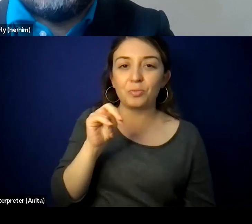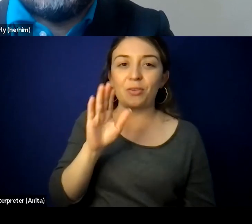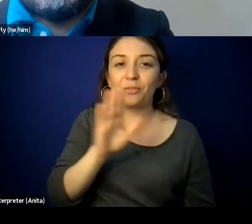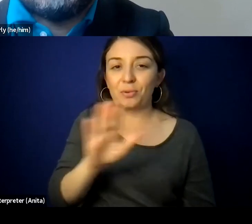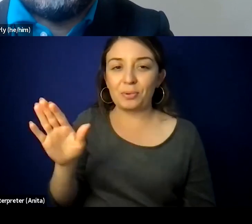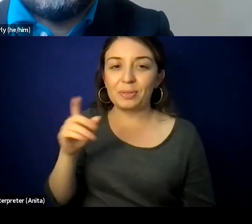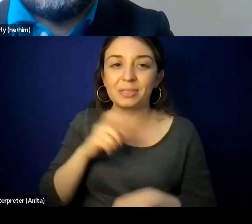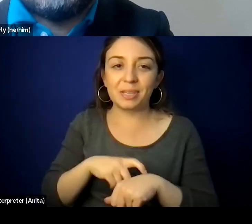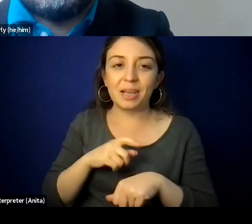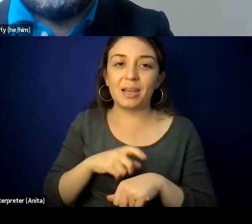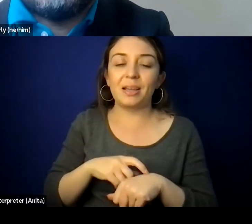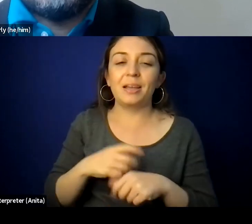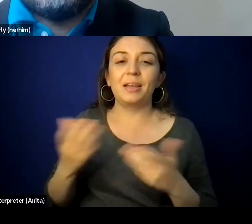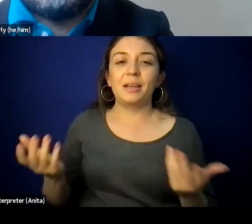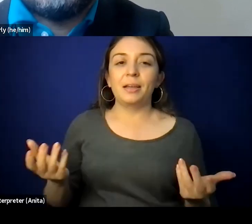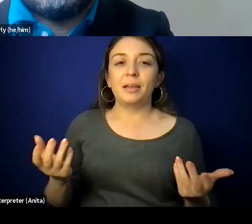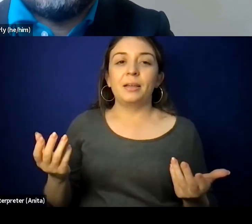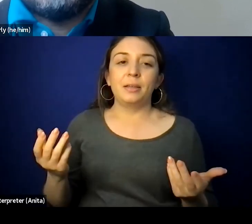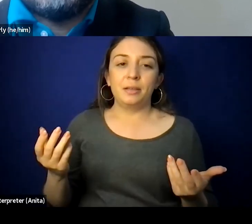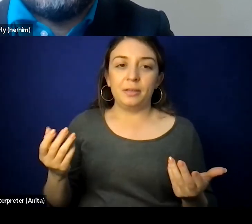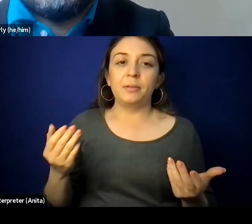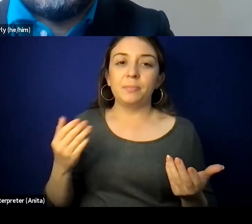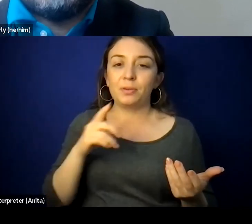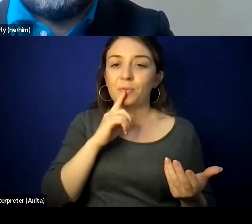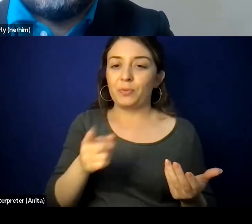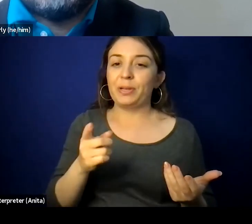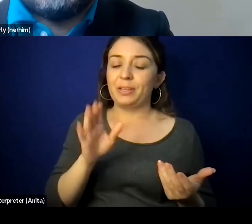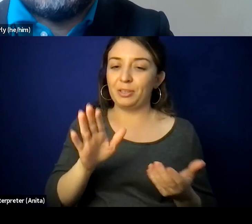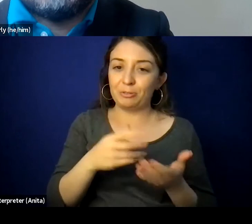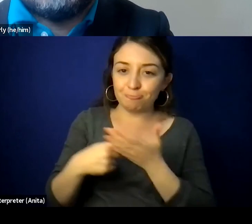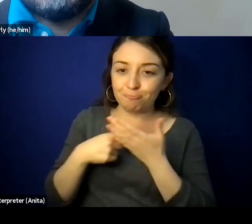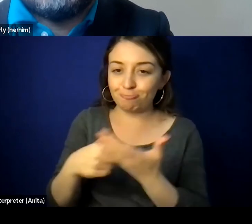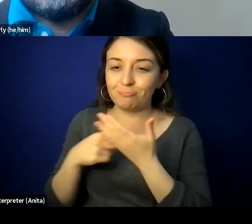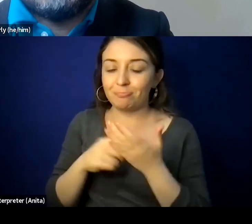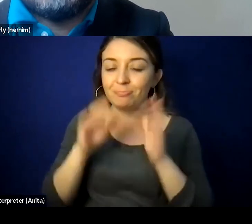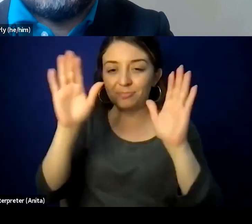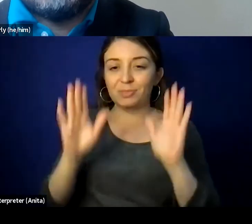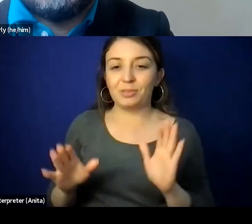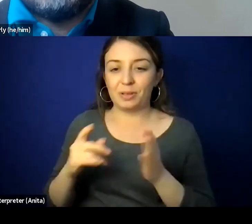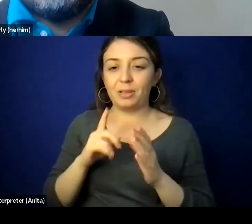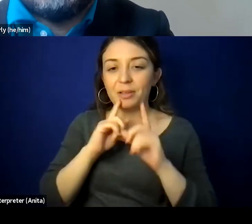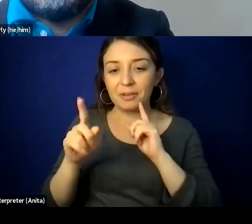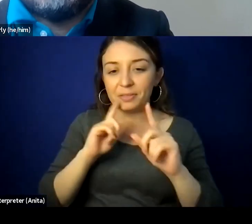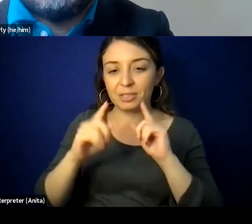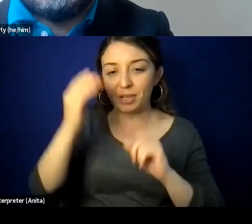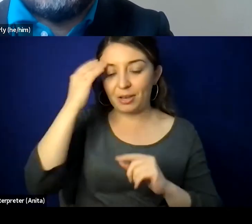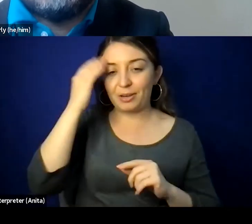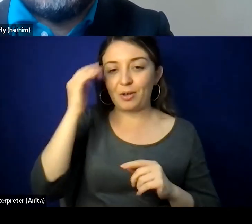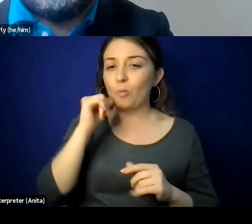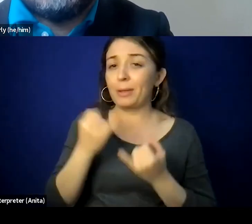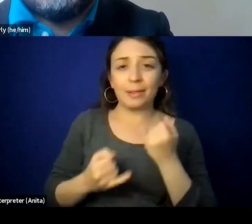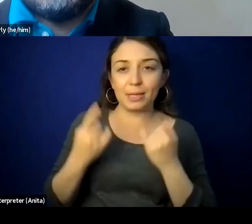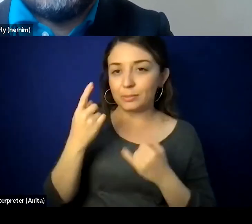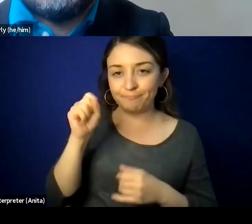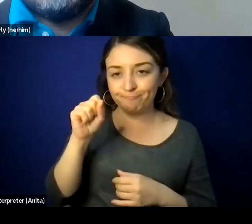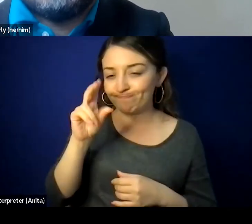time and generosity, and this conversation has been awesome. I know that it won't be the last one that we'll